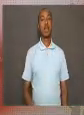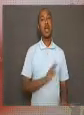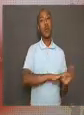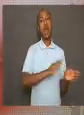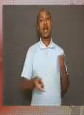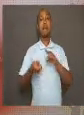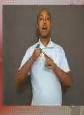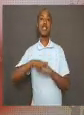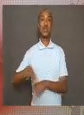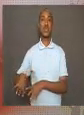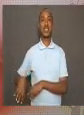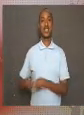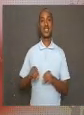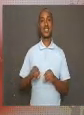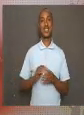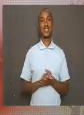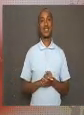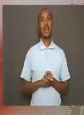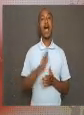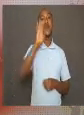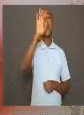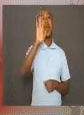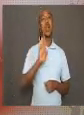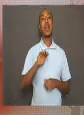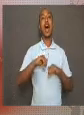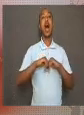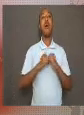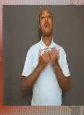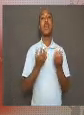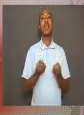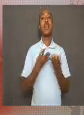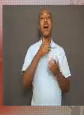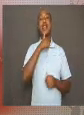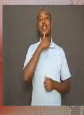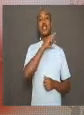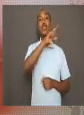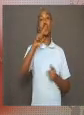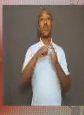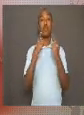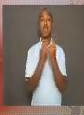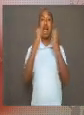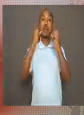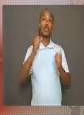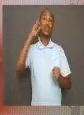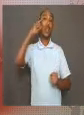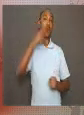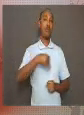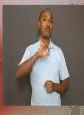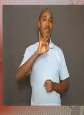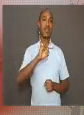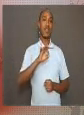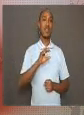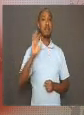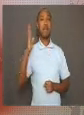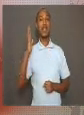Welcome back, students. I wonder how many acids your group was able to think of that